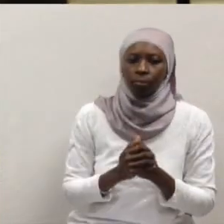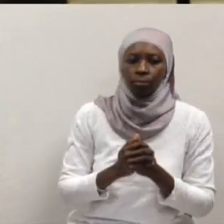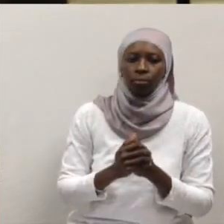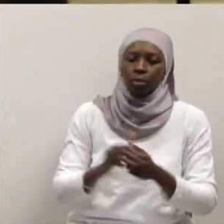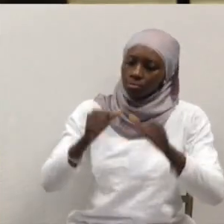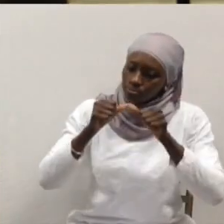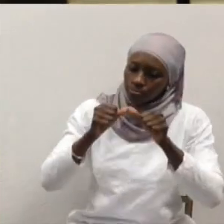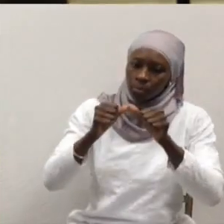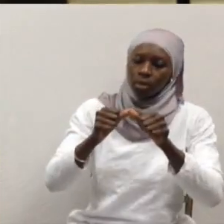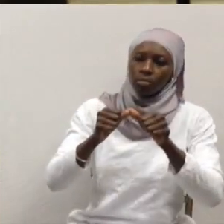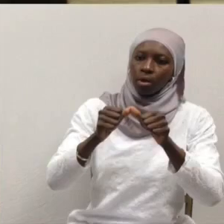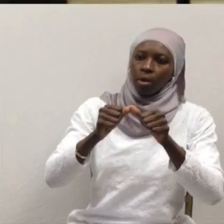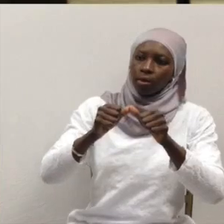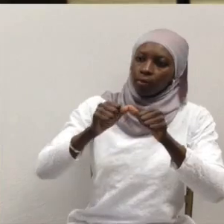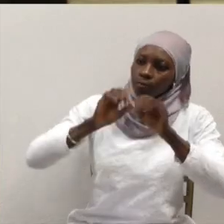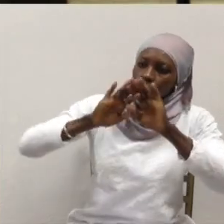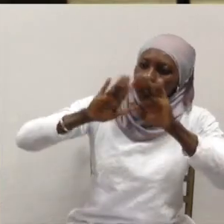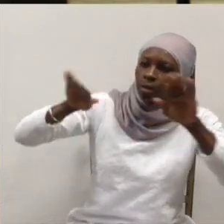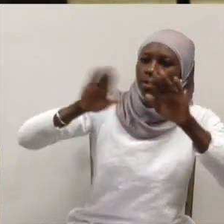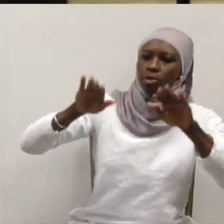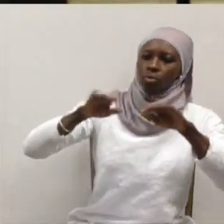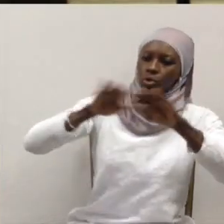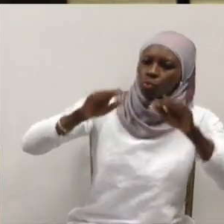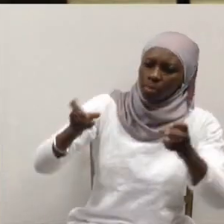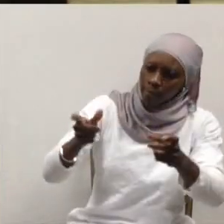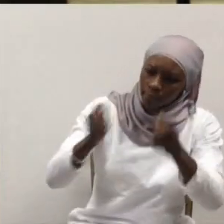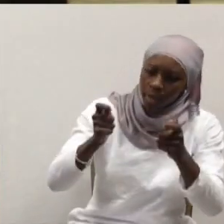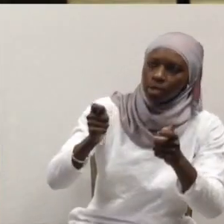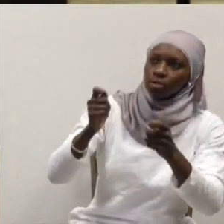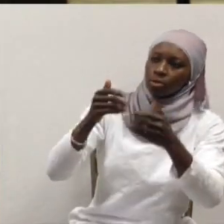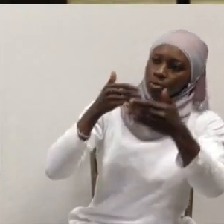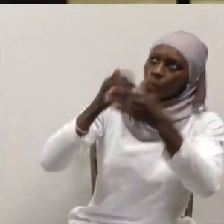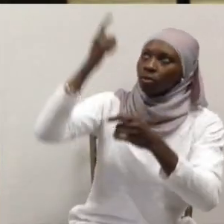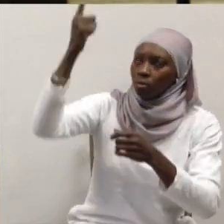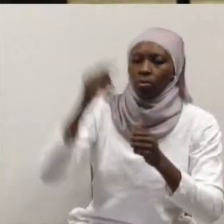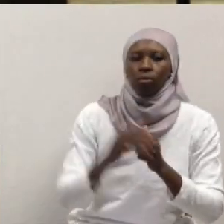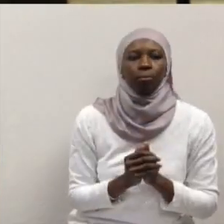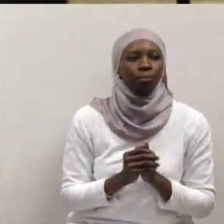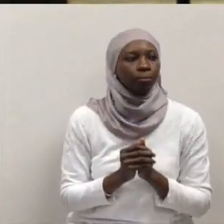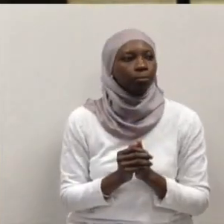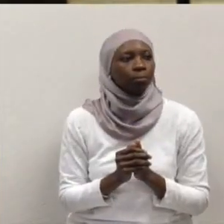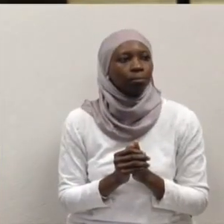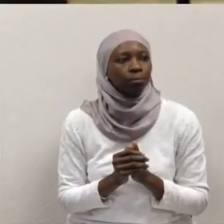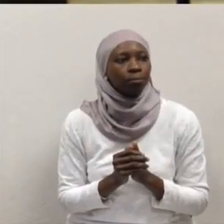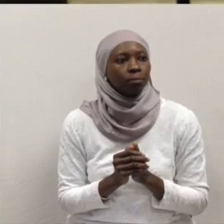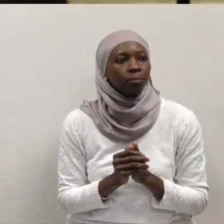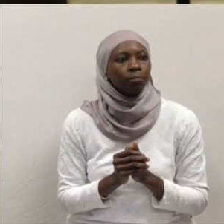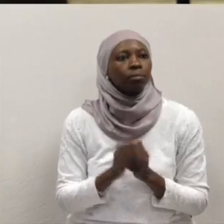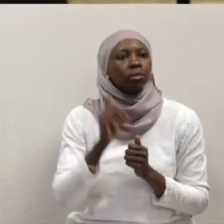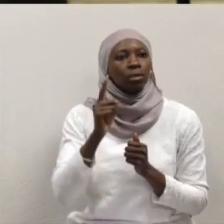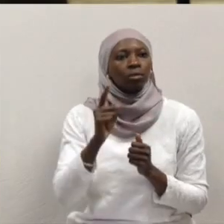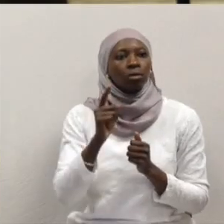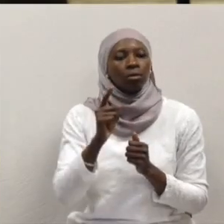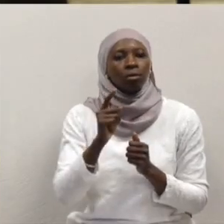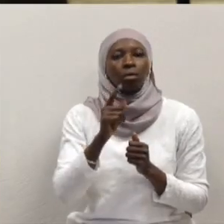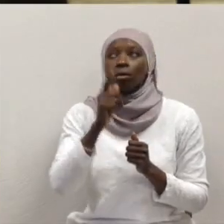constantly flying towards Him or swimming fast towards Him. Then Allah subhanahu wa ta'ala commends